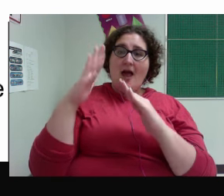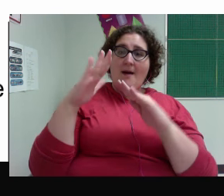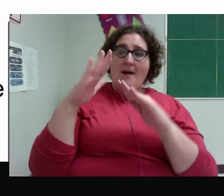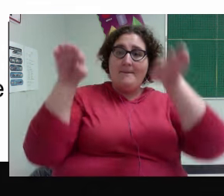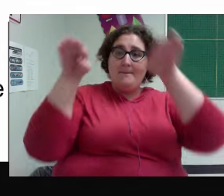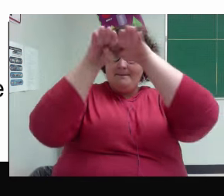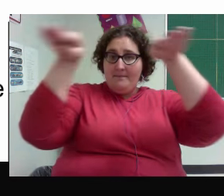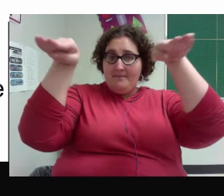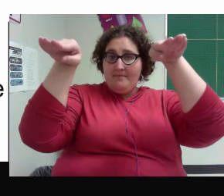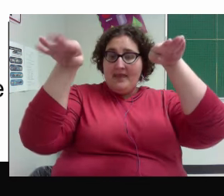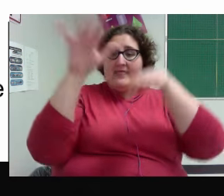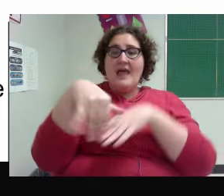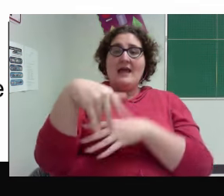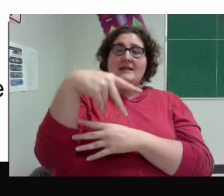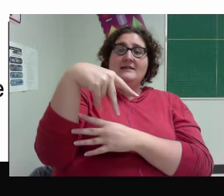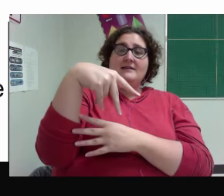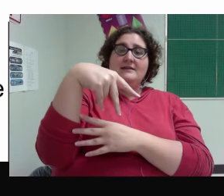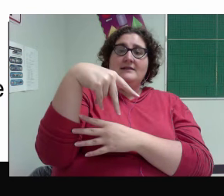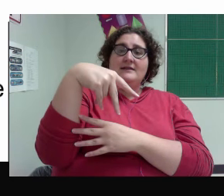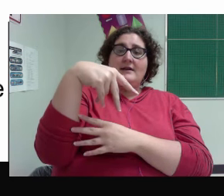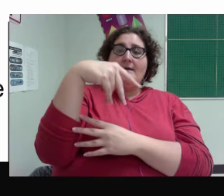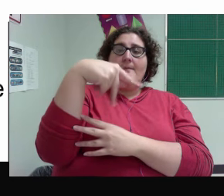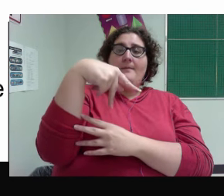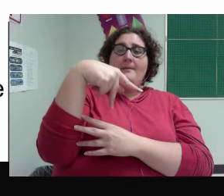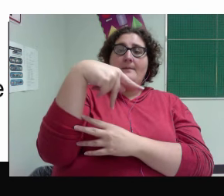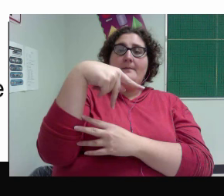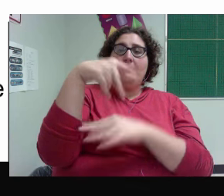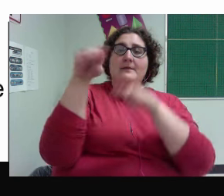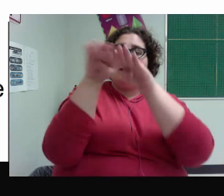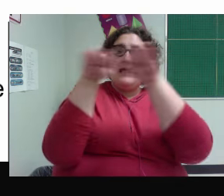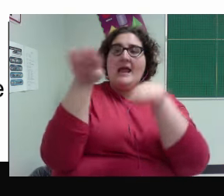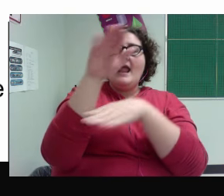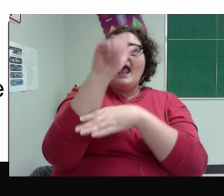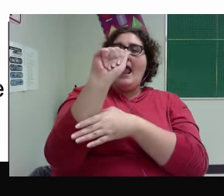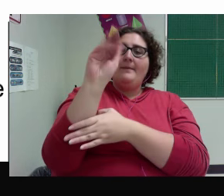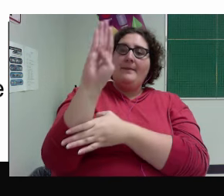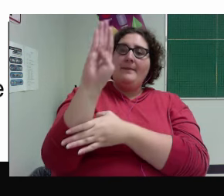label that we'd say it's plane ABC.